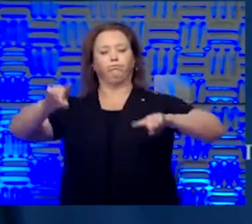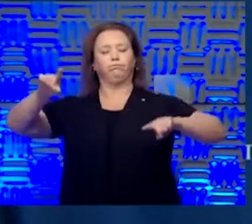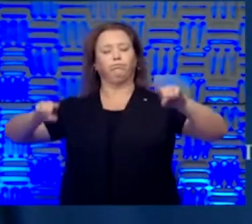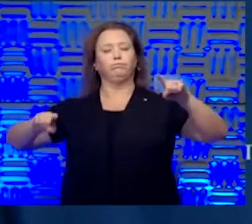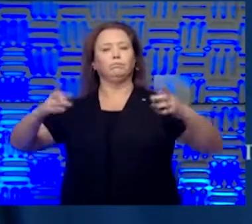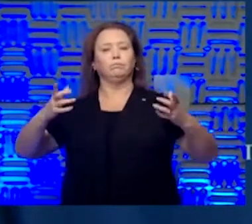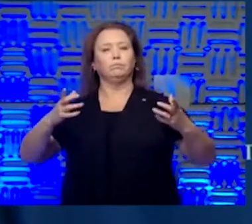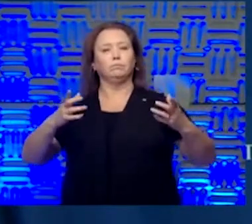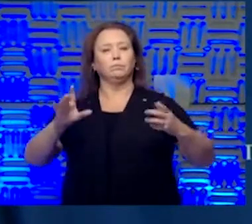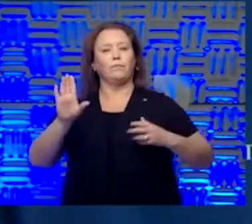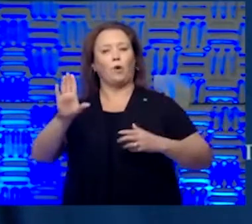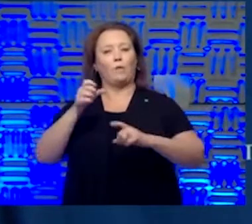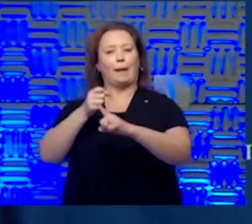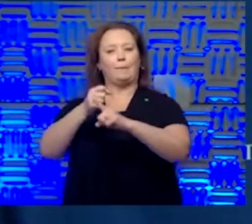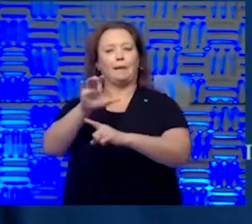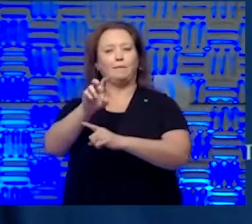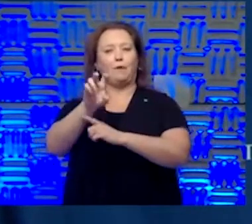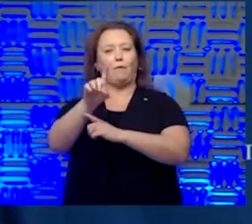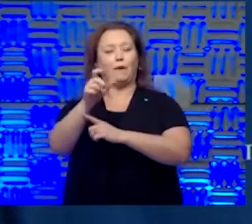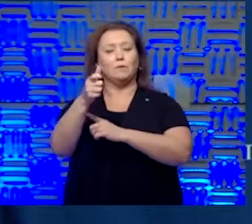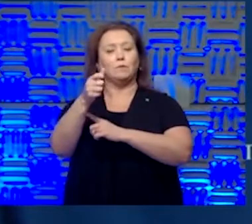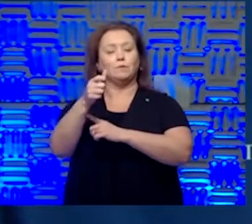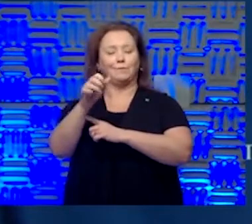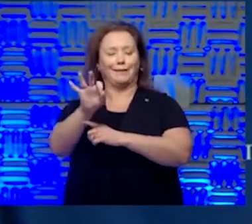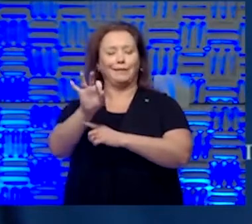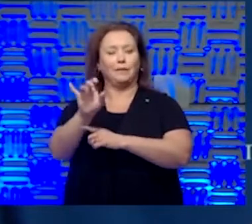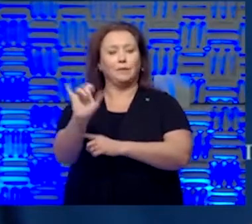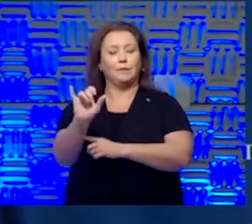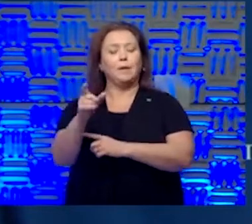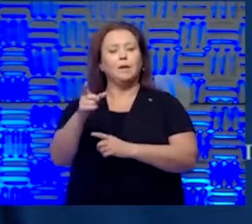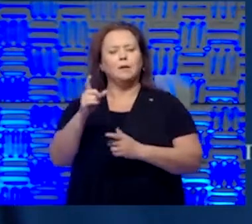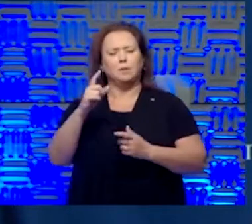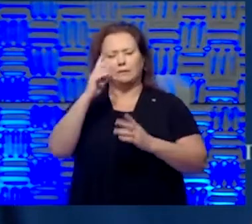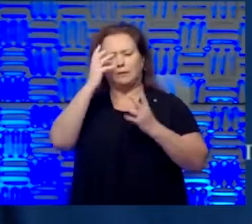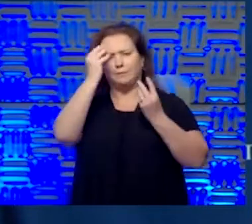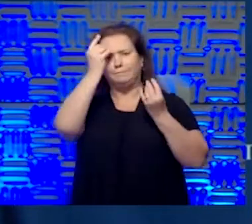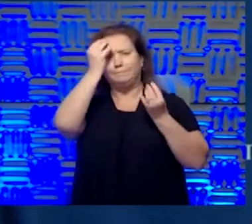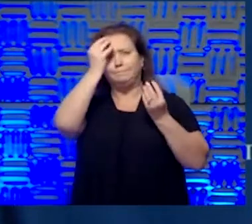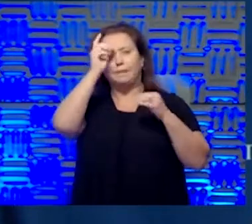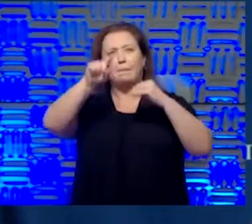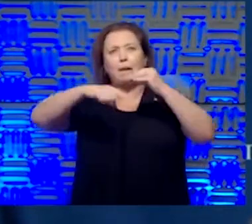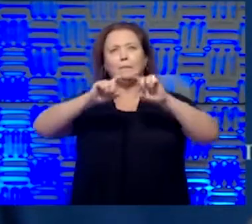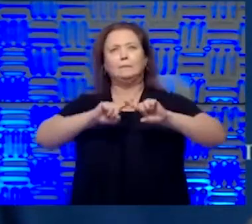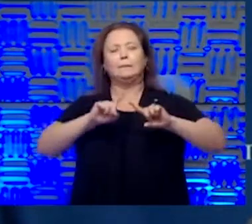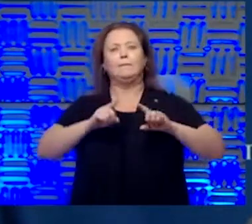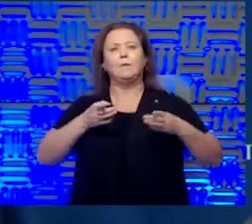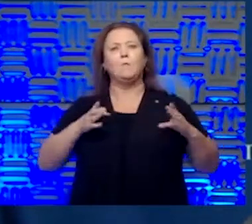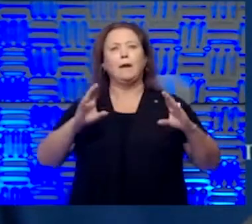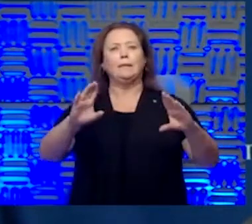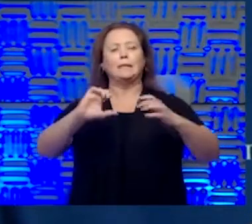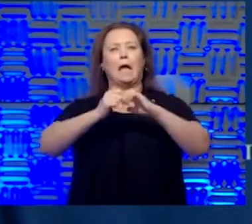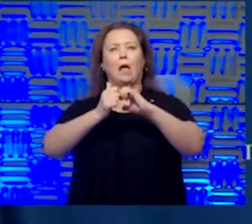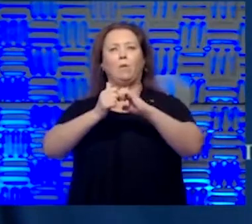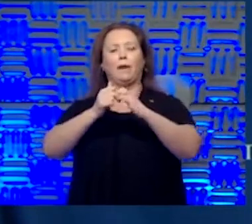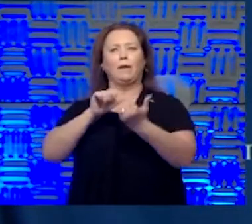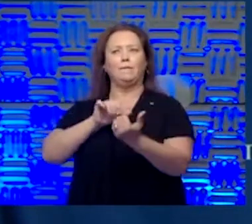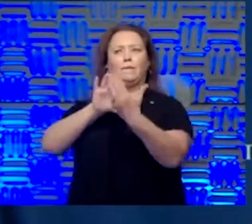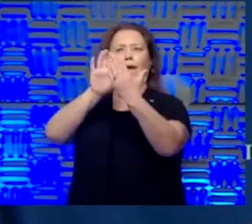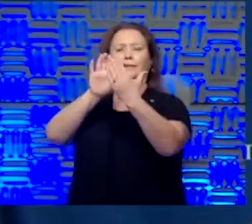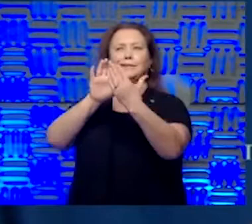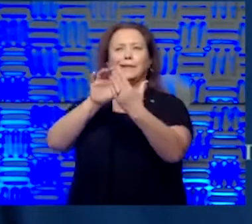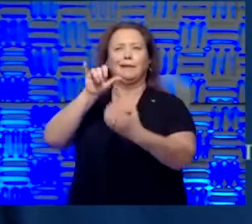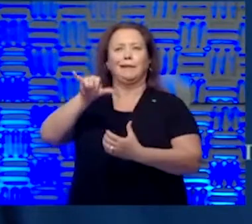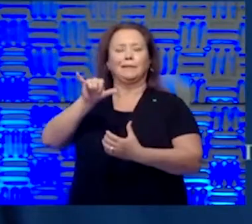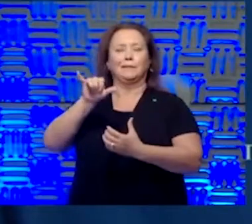at things we could do and strategies we could bring to bear pretty early on, really over probably 6 or 8 weeks